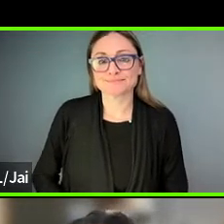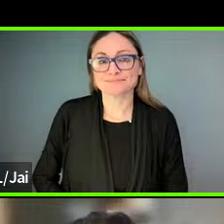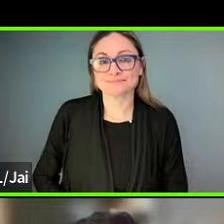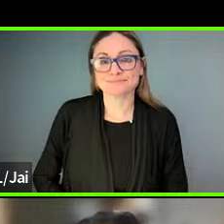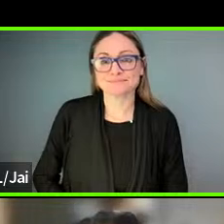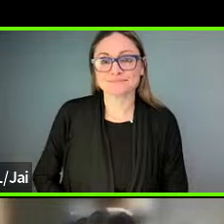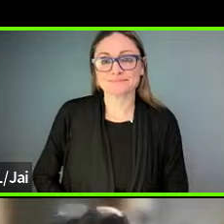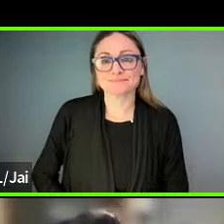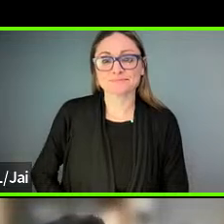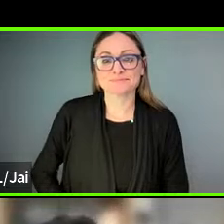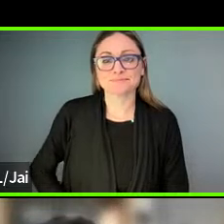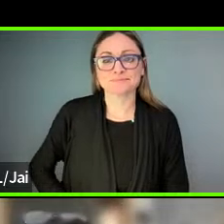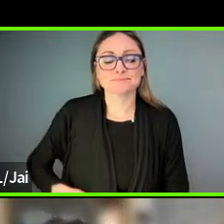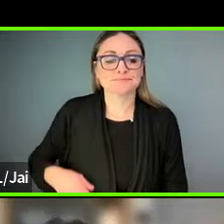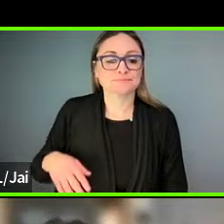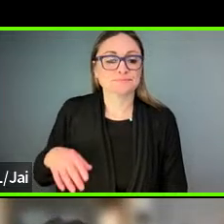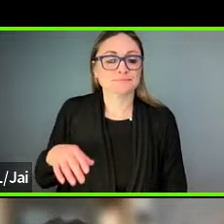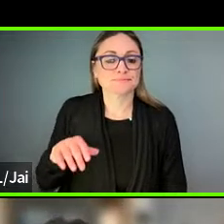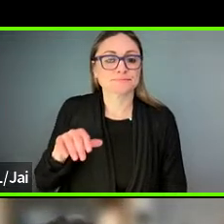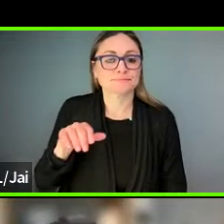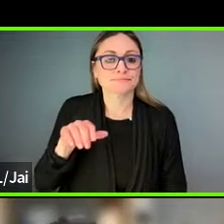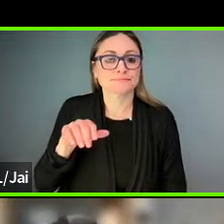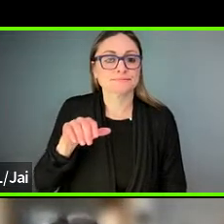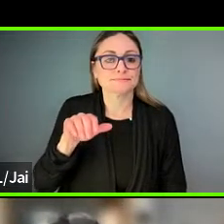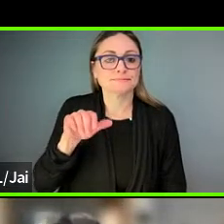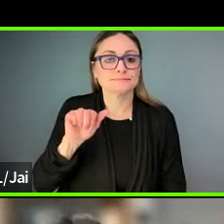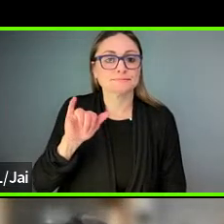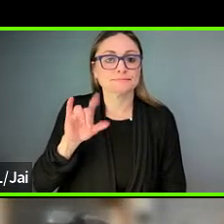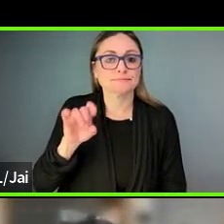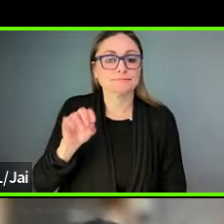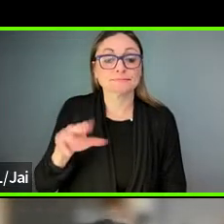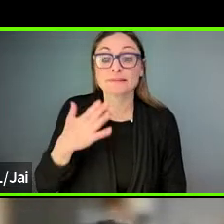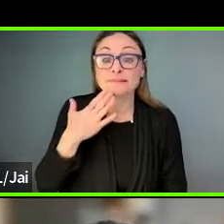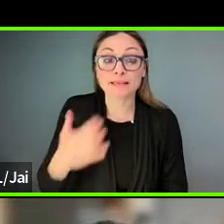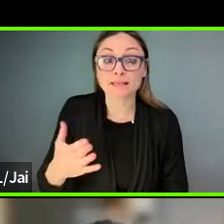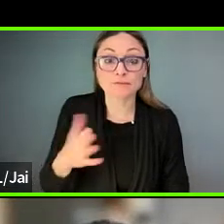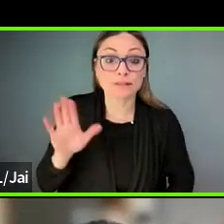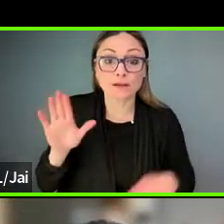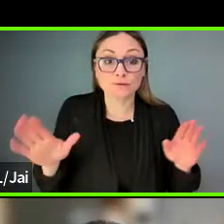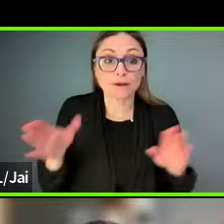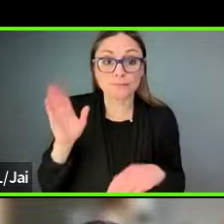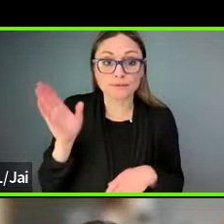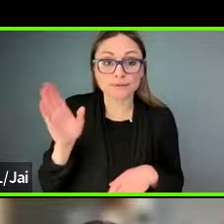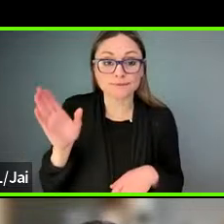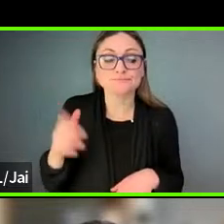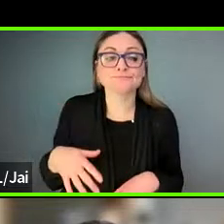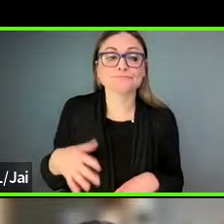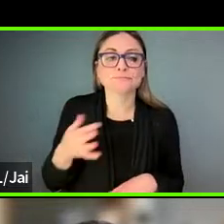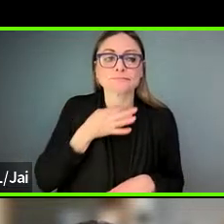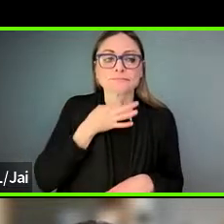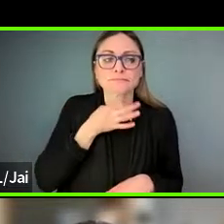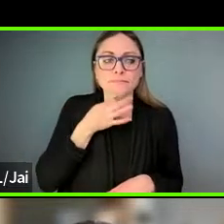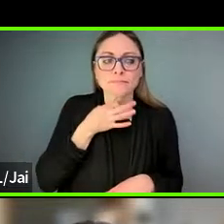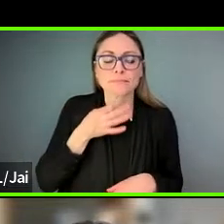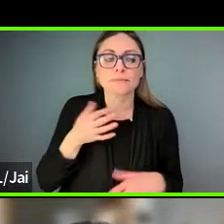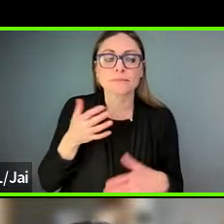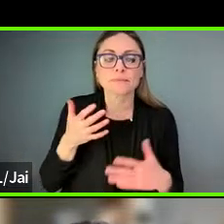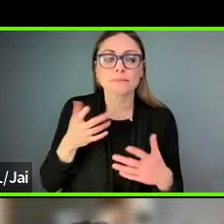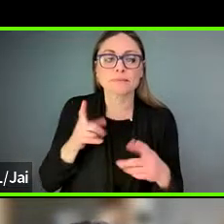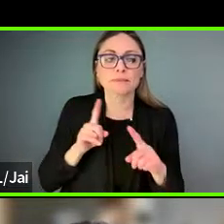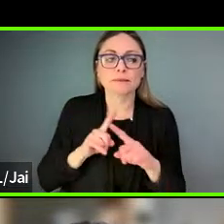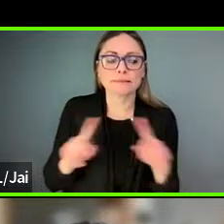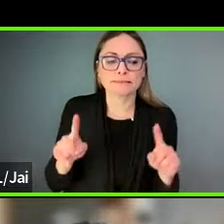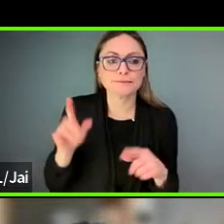Aiden? Yes, thank you so much for that great presentation. I want to know, between the different concepts that